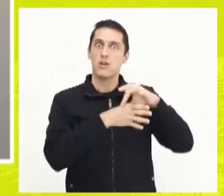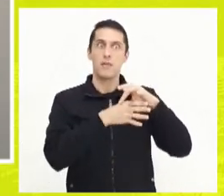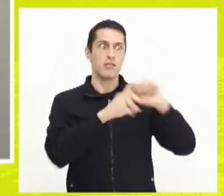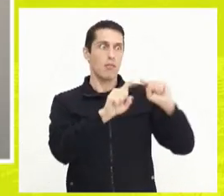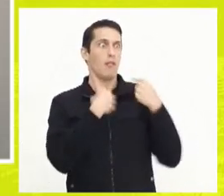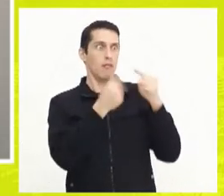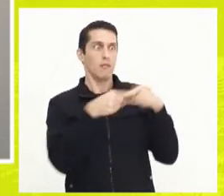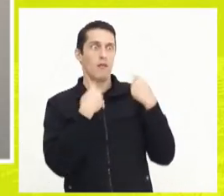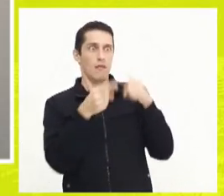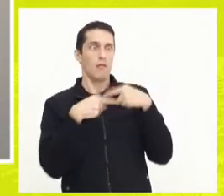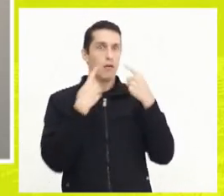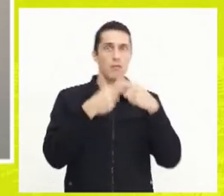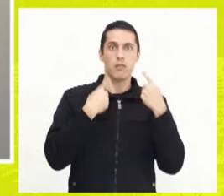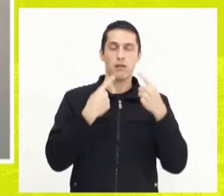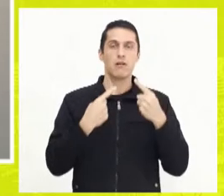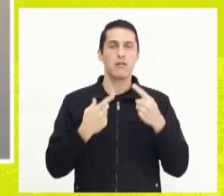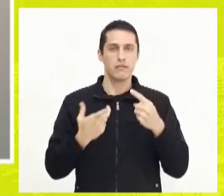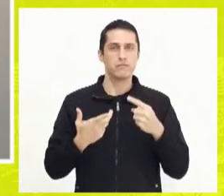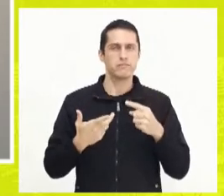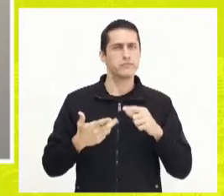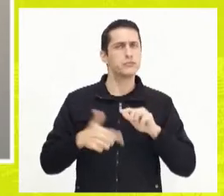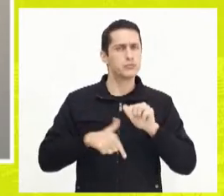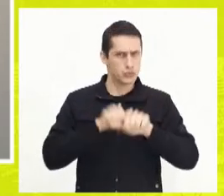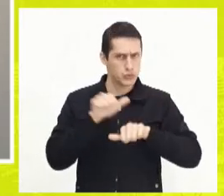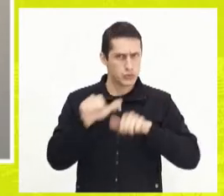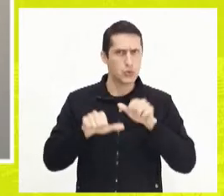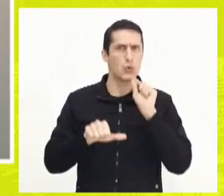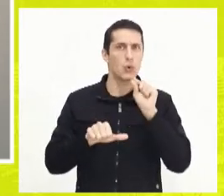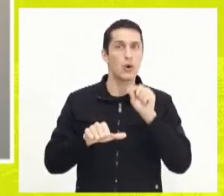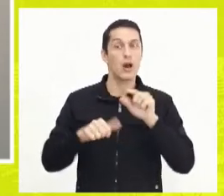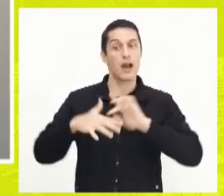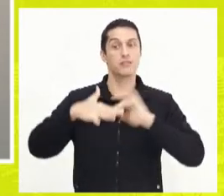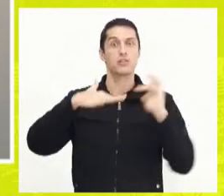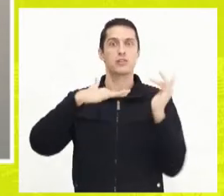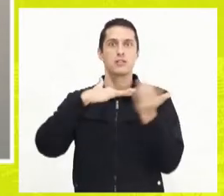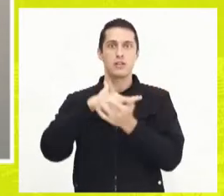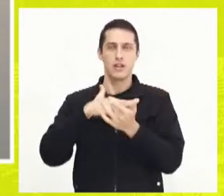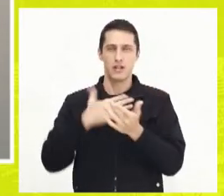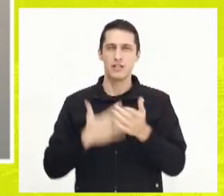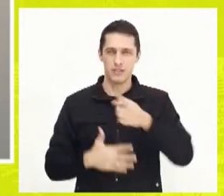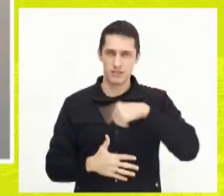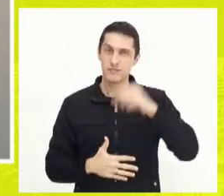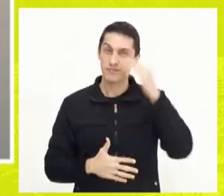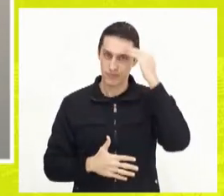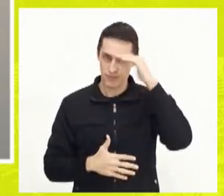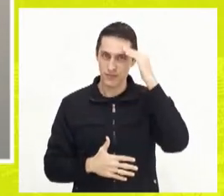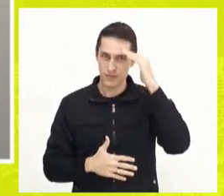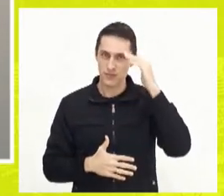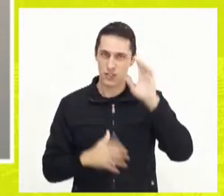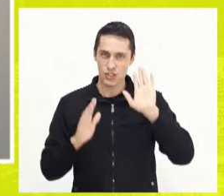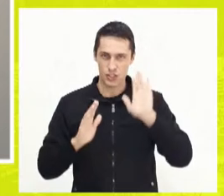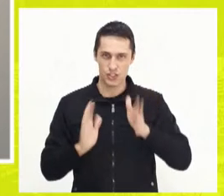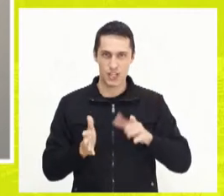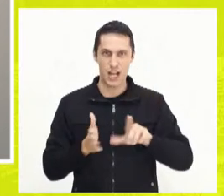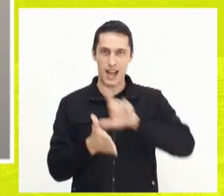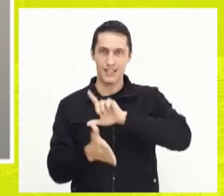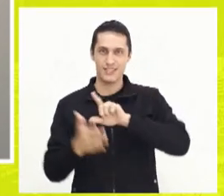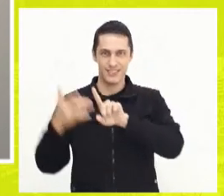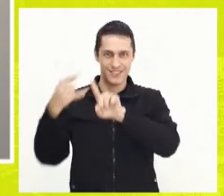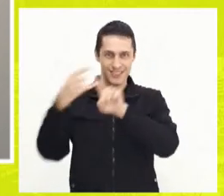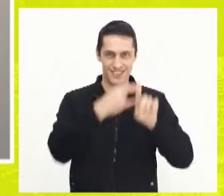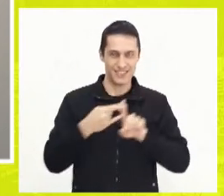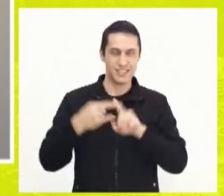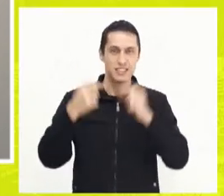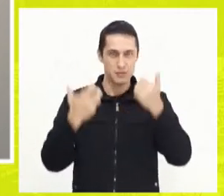it changed a lot with social media the the previous panel people were talking about the role of